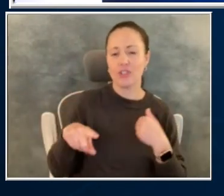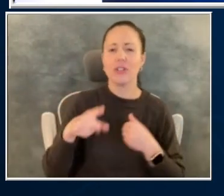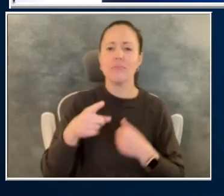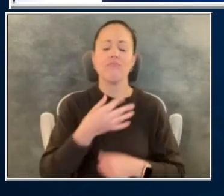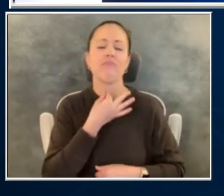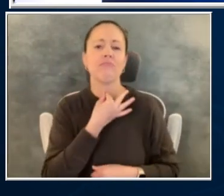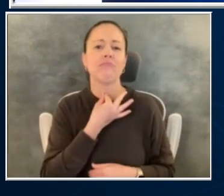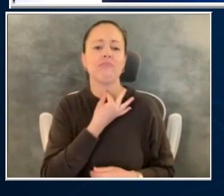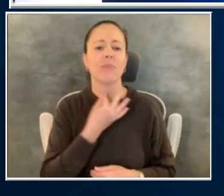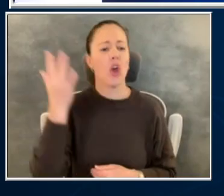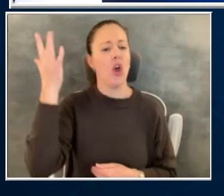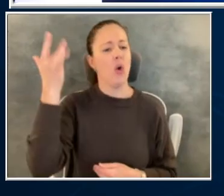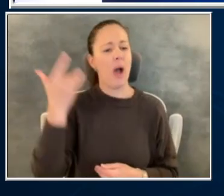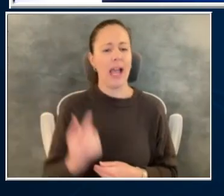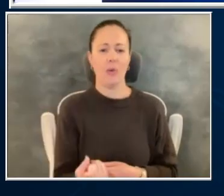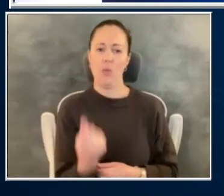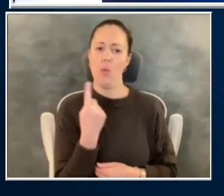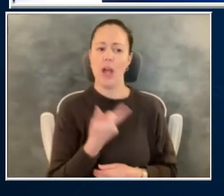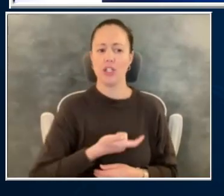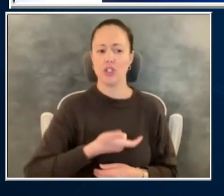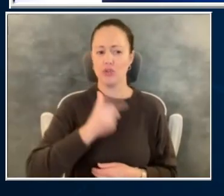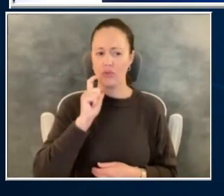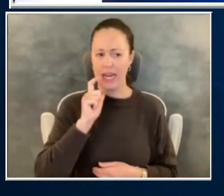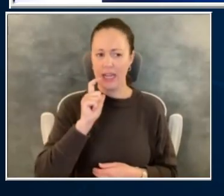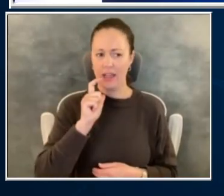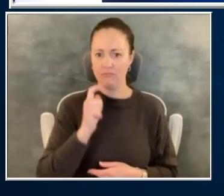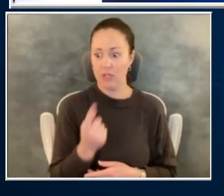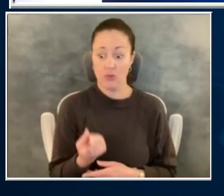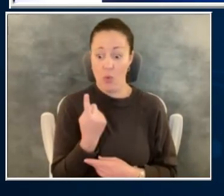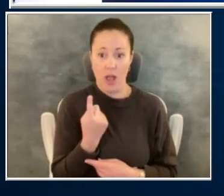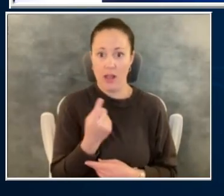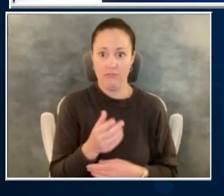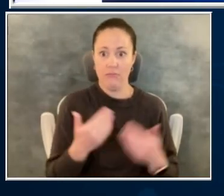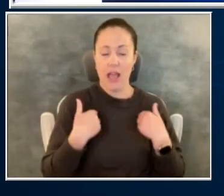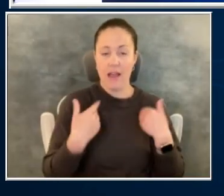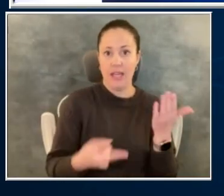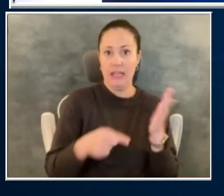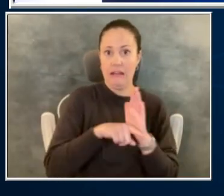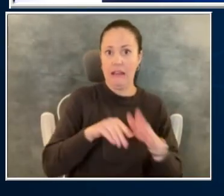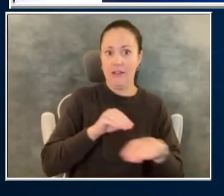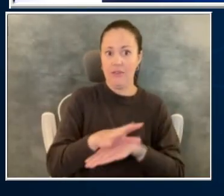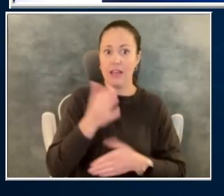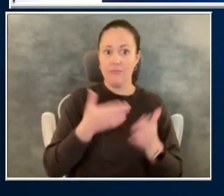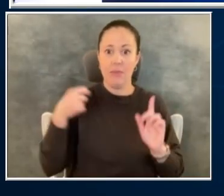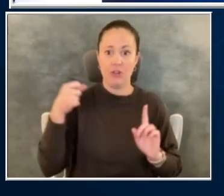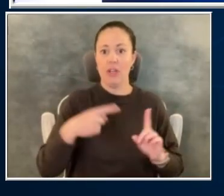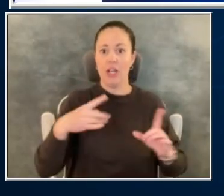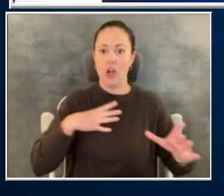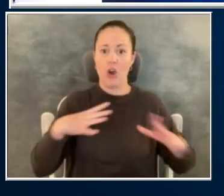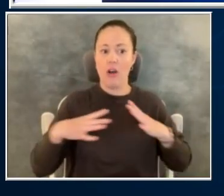would one drink, just one drink, have a negative effect that could trigger holiday heart?